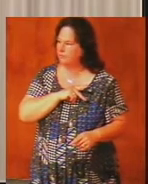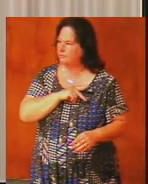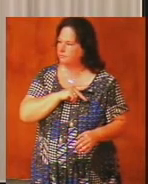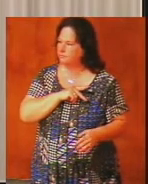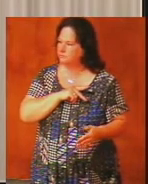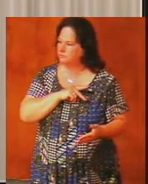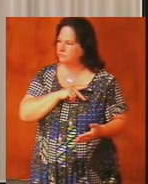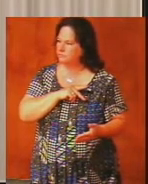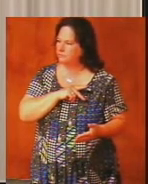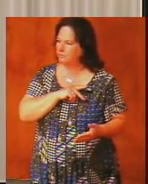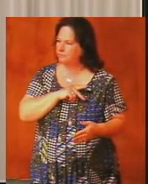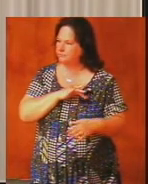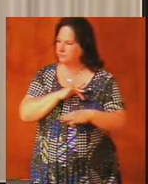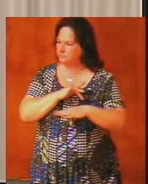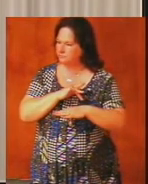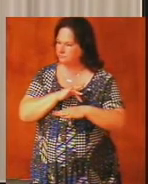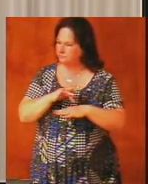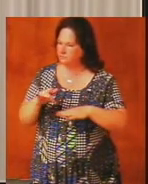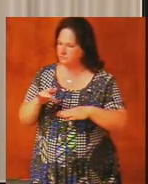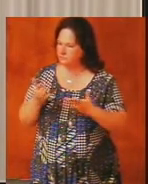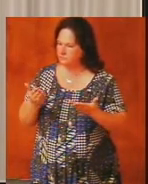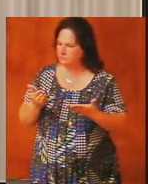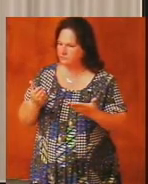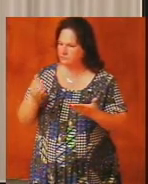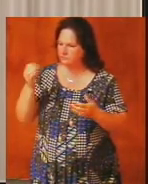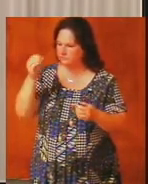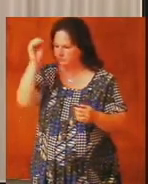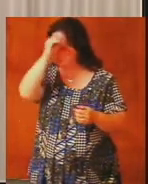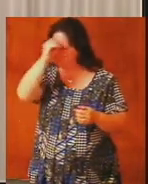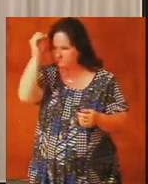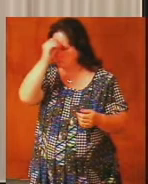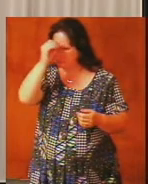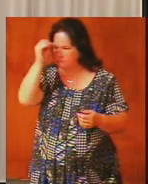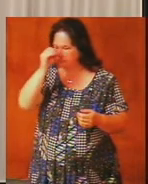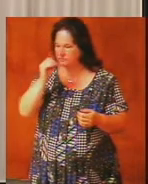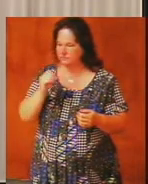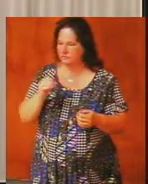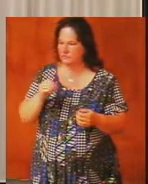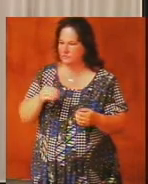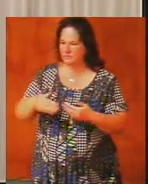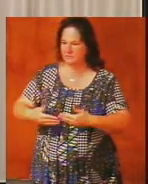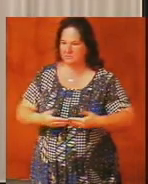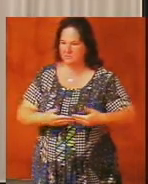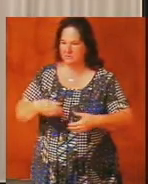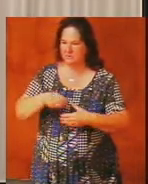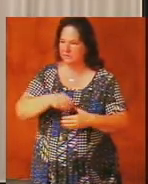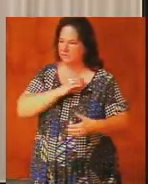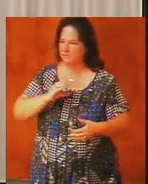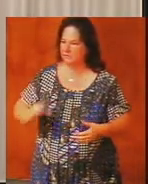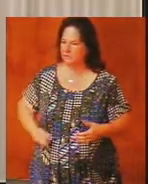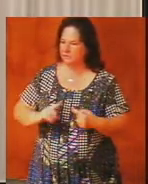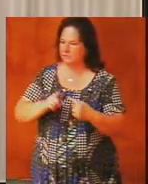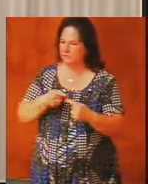was a complete babe in Christ, knowing virtually nothing when he became a Christian.